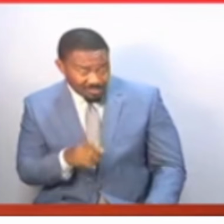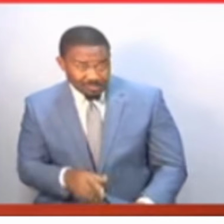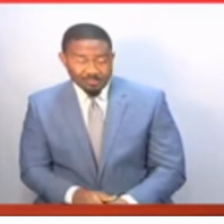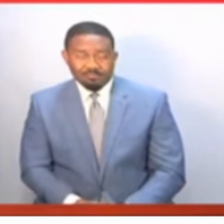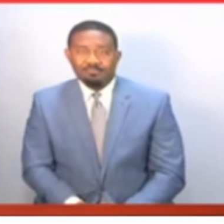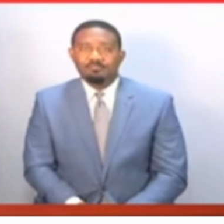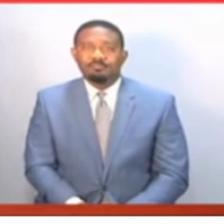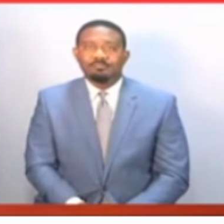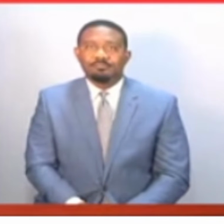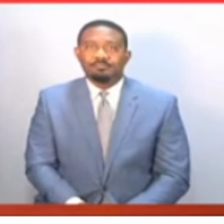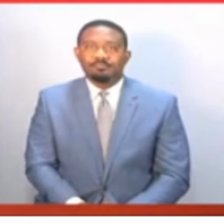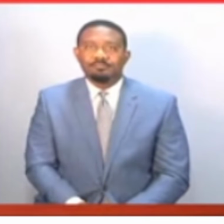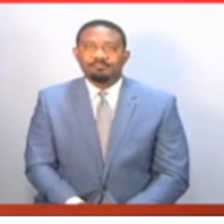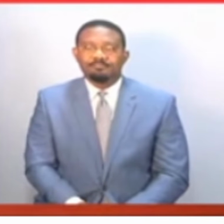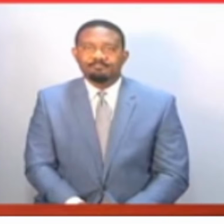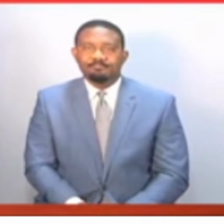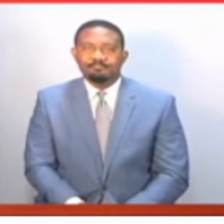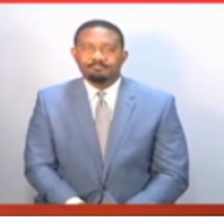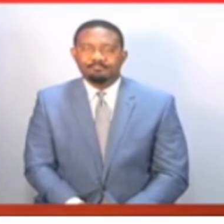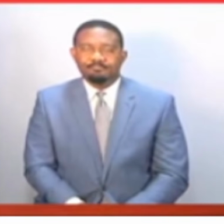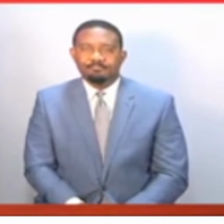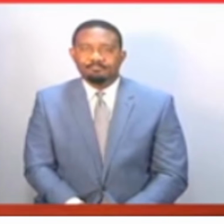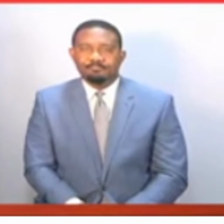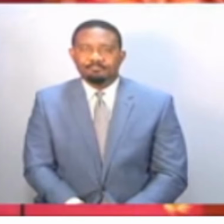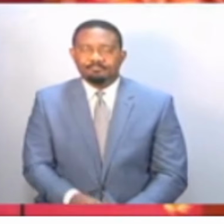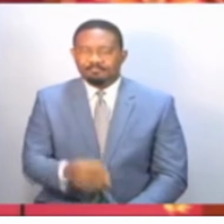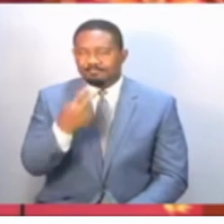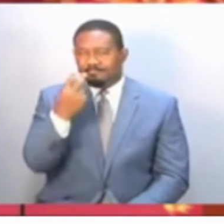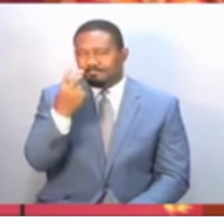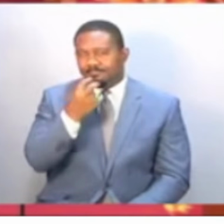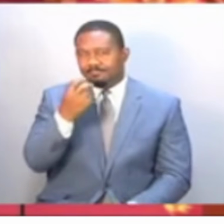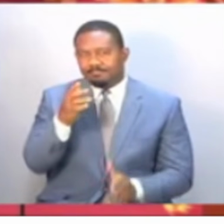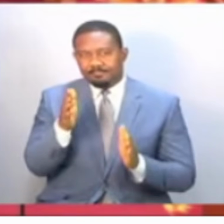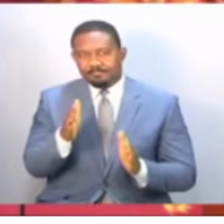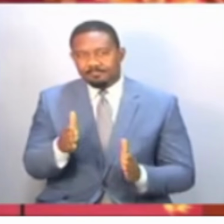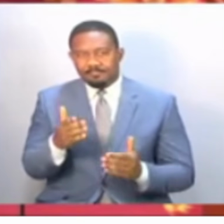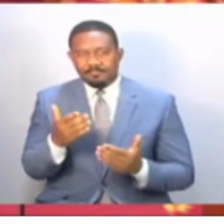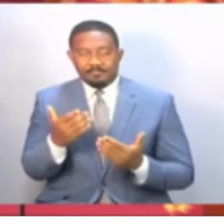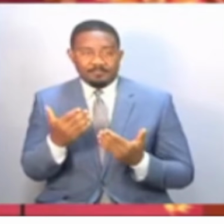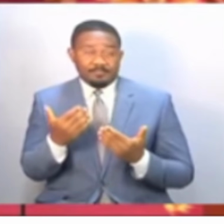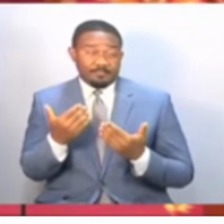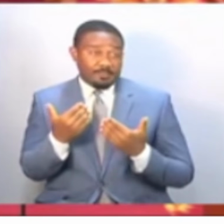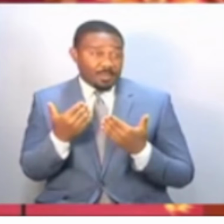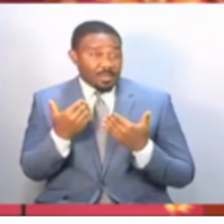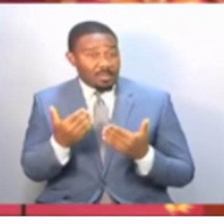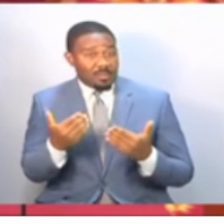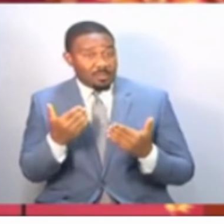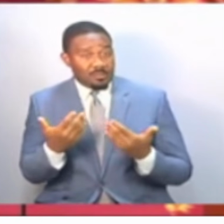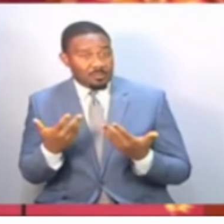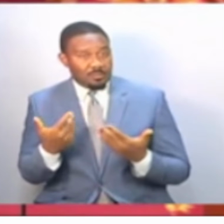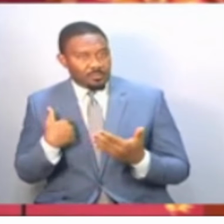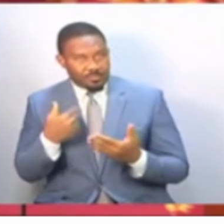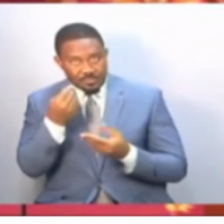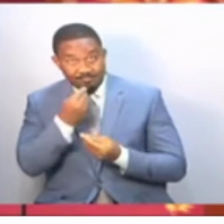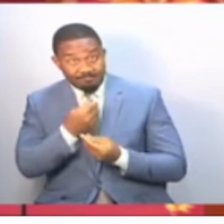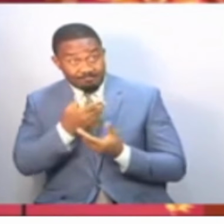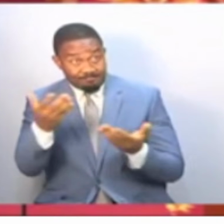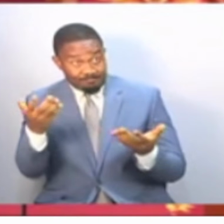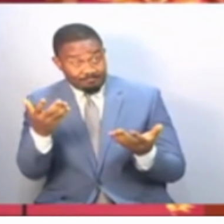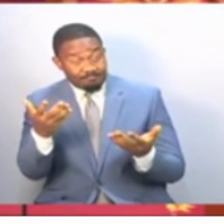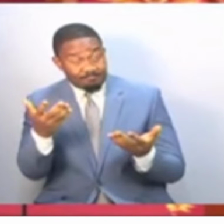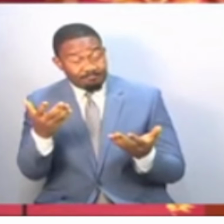Yes. Mr. Speaker, thank you for the opportunity to give an update